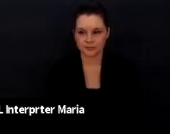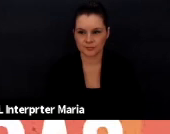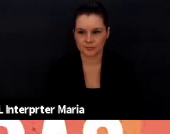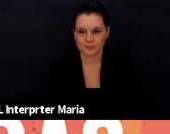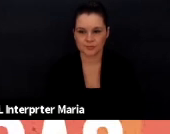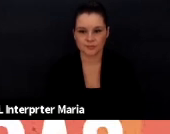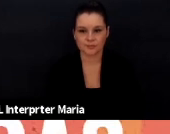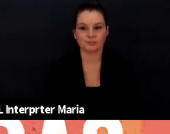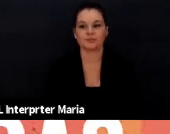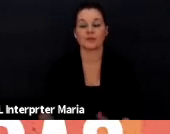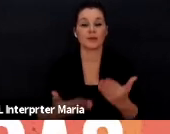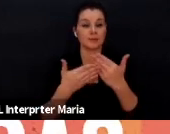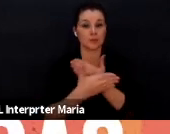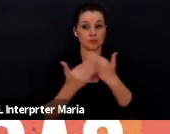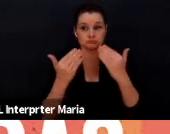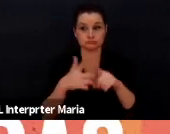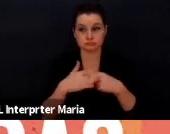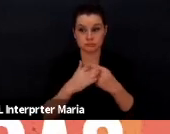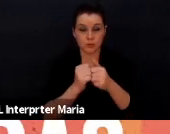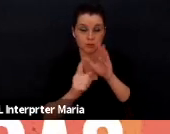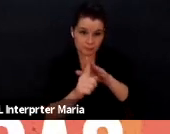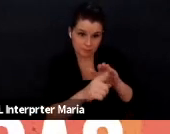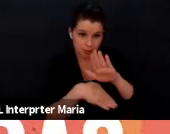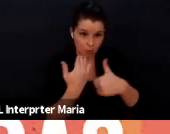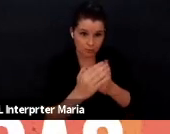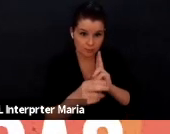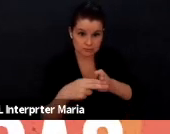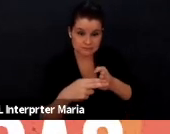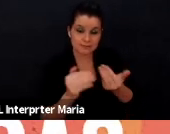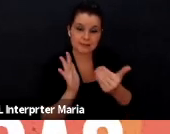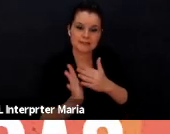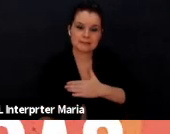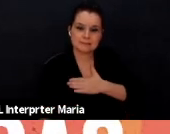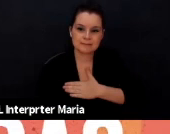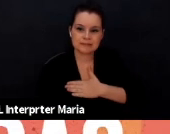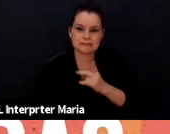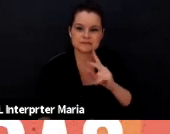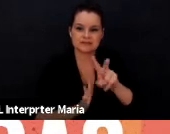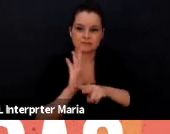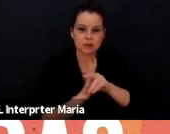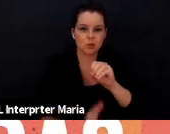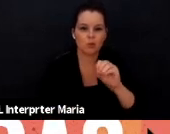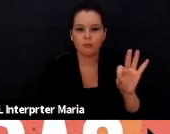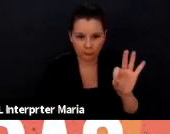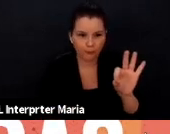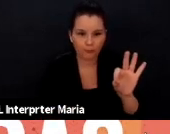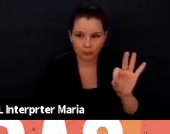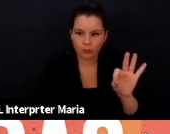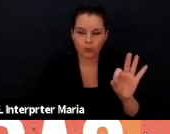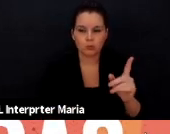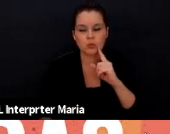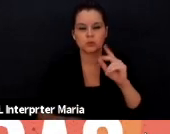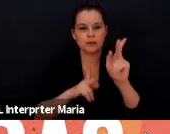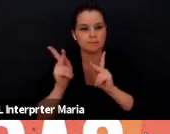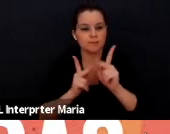And Natalie, before you start, I just wanted to remind all our participants once again to please switch off your video. It's so that folks